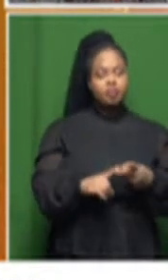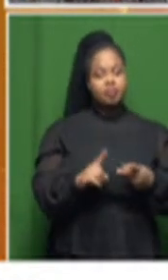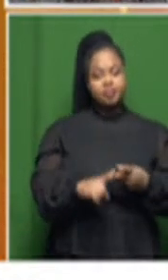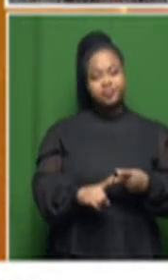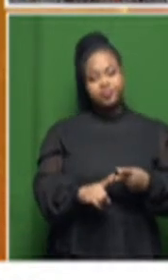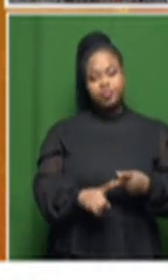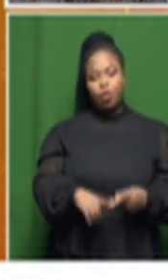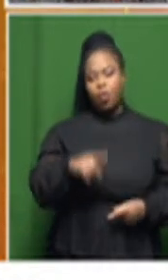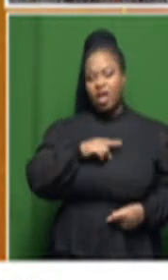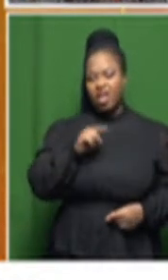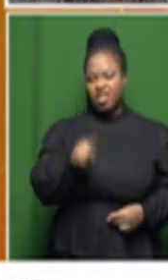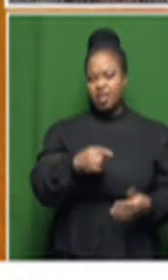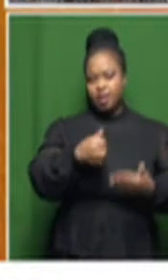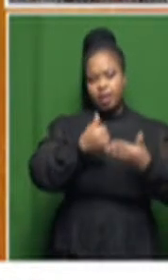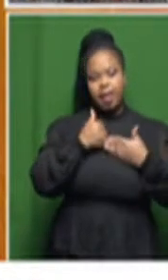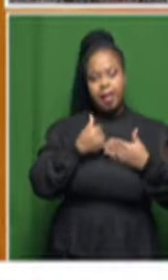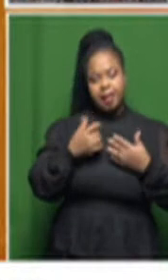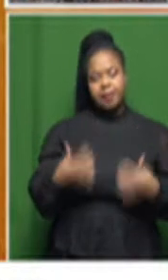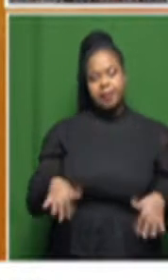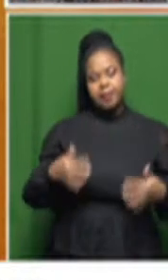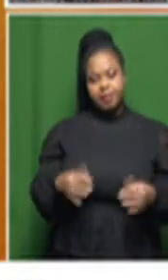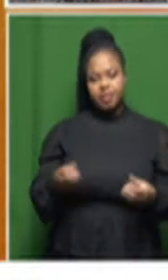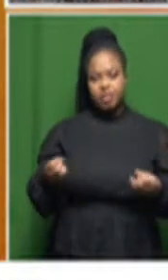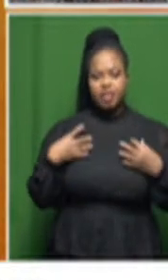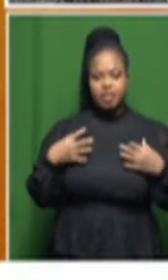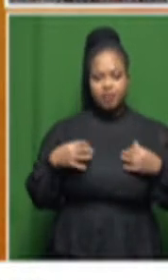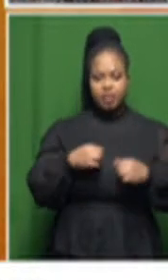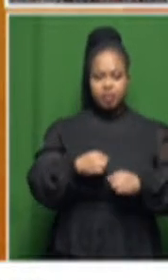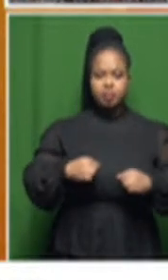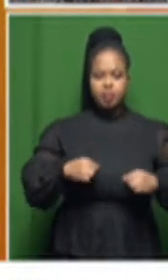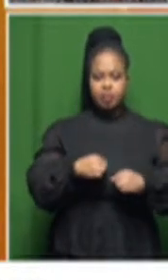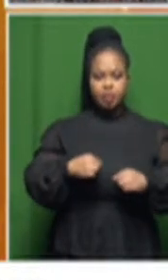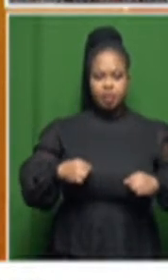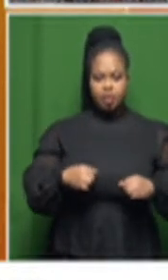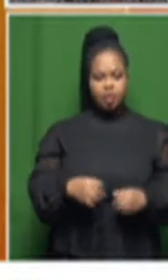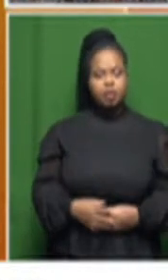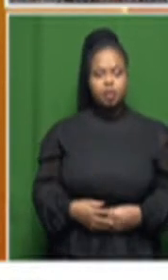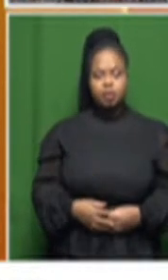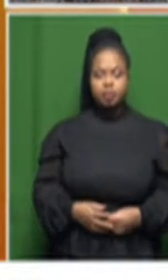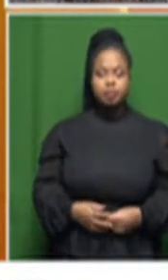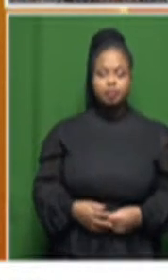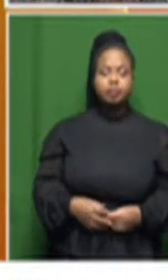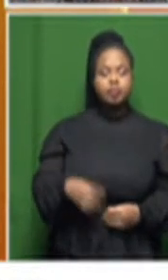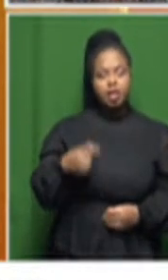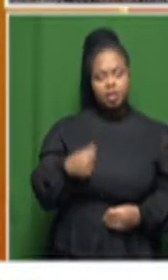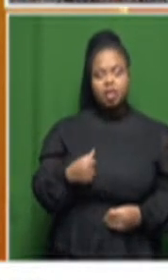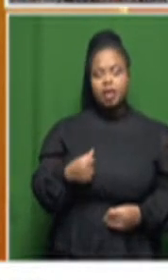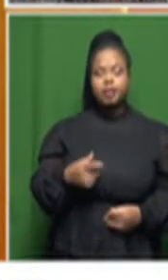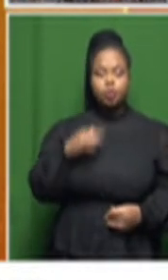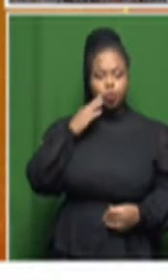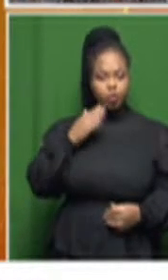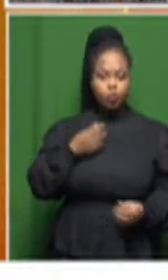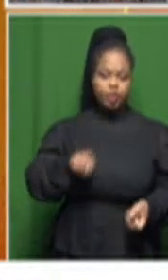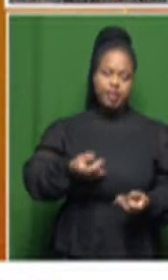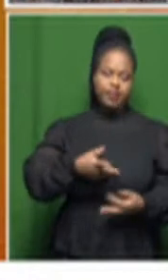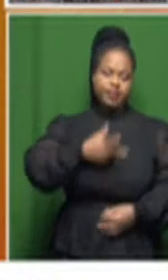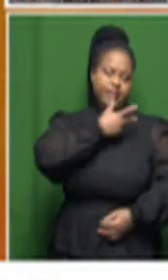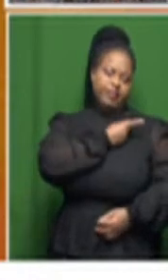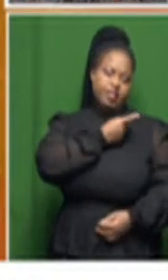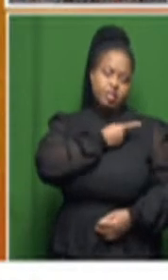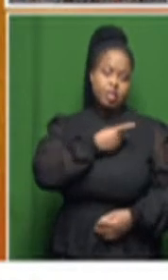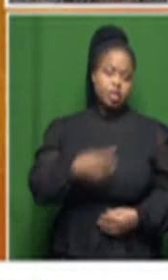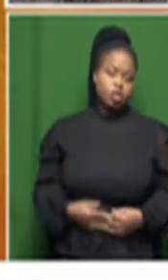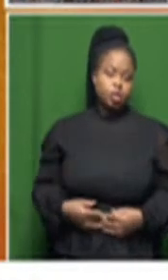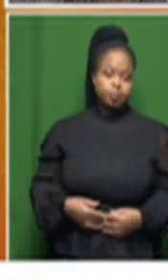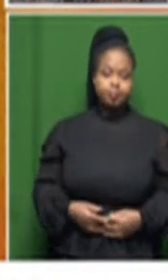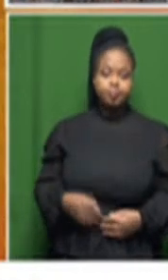quite assisting in giving us space and accommodating us during our vaccine drives. To that end,